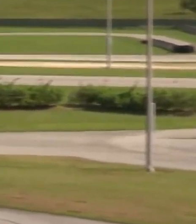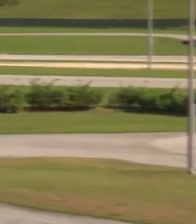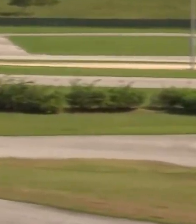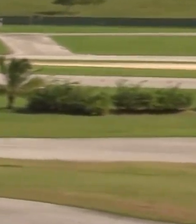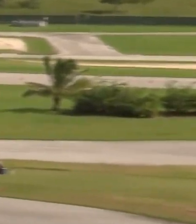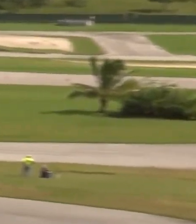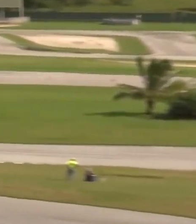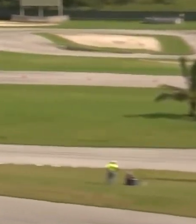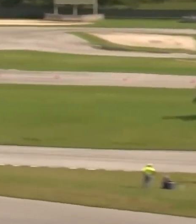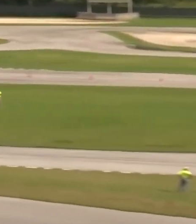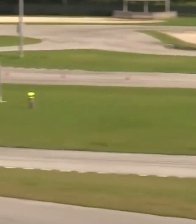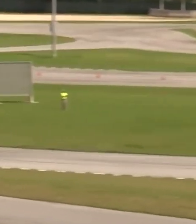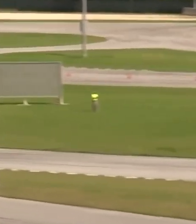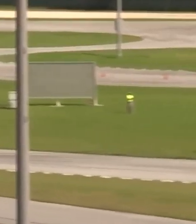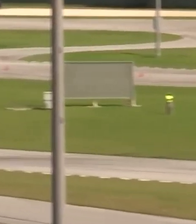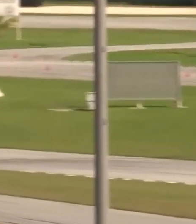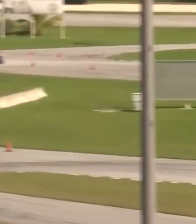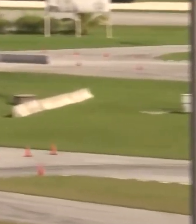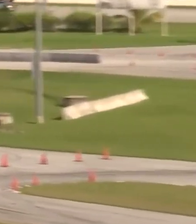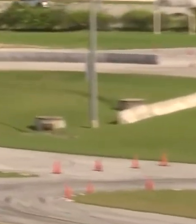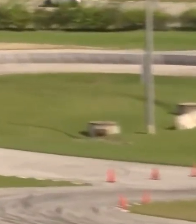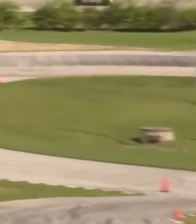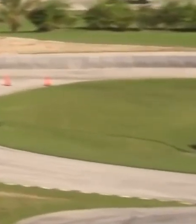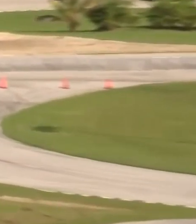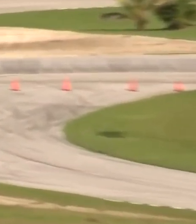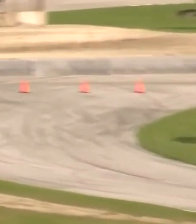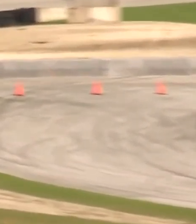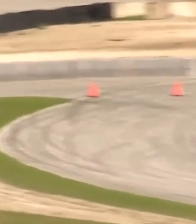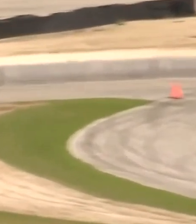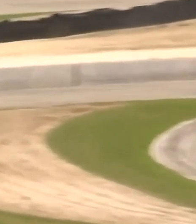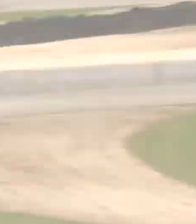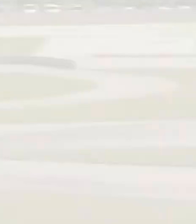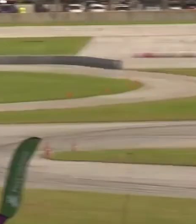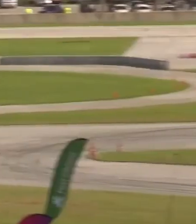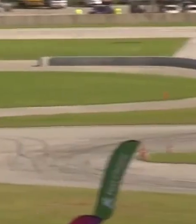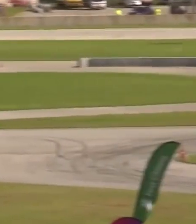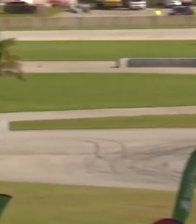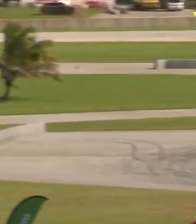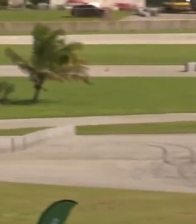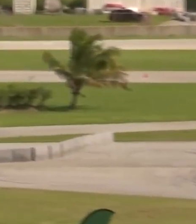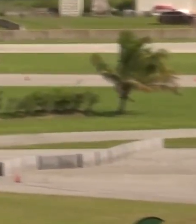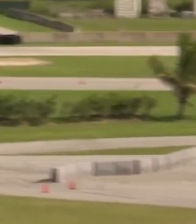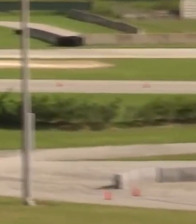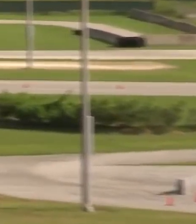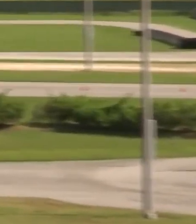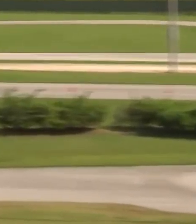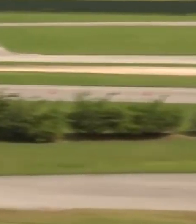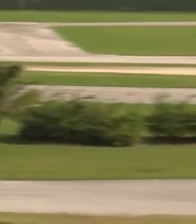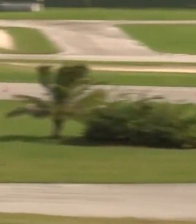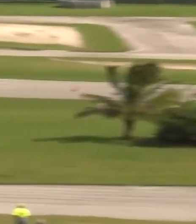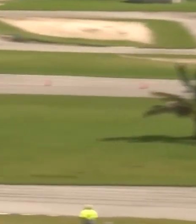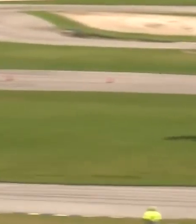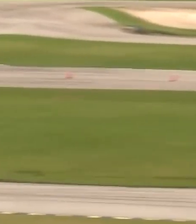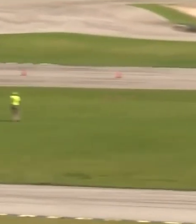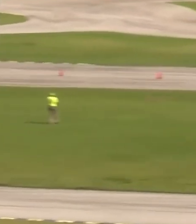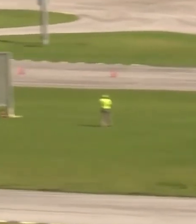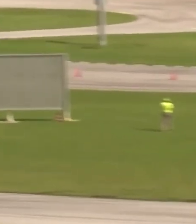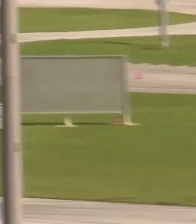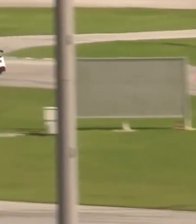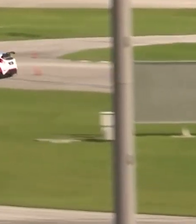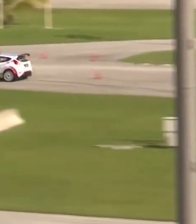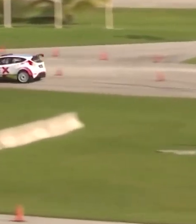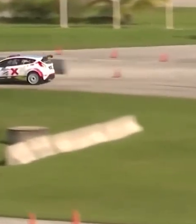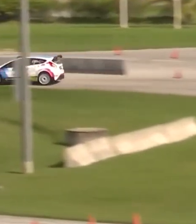the circuit was good enough to haul in his challenger. Once the two drivers got side by side,